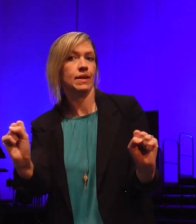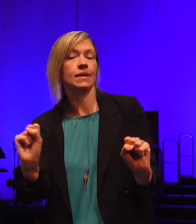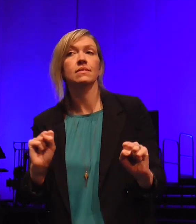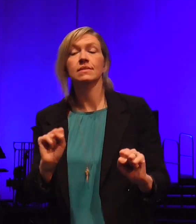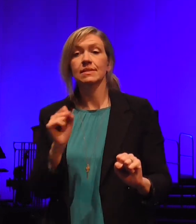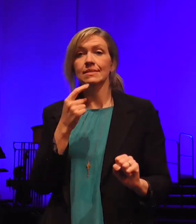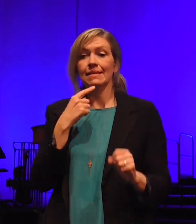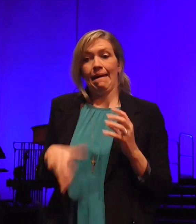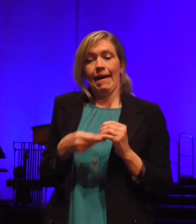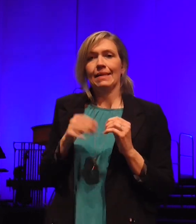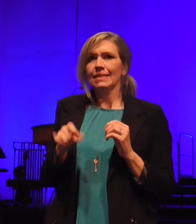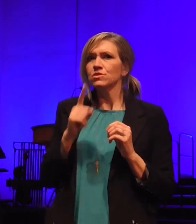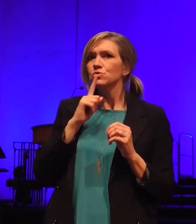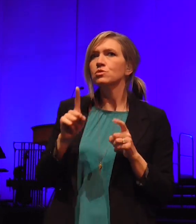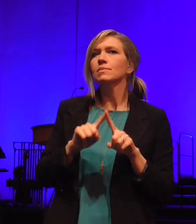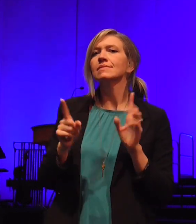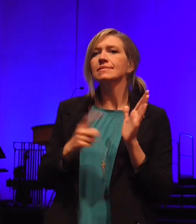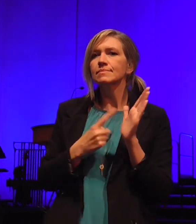it'll get you a punch in the nose.